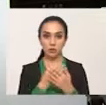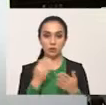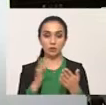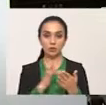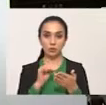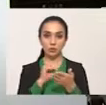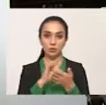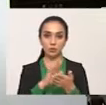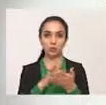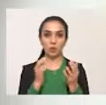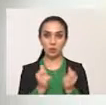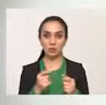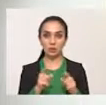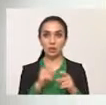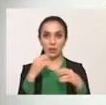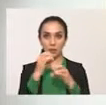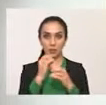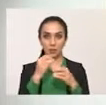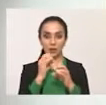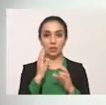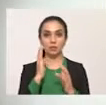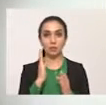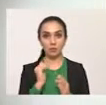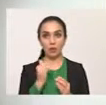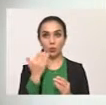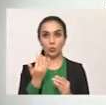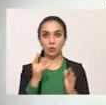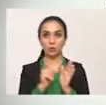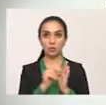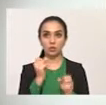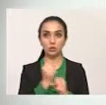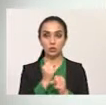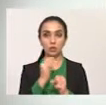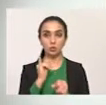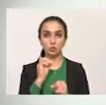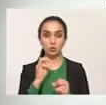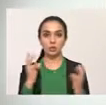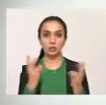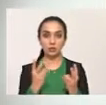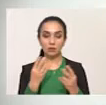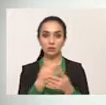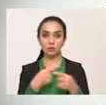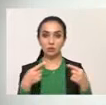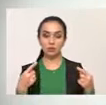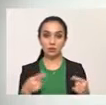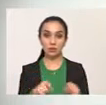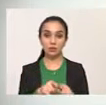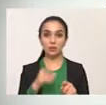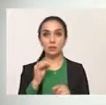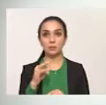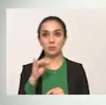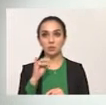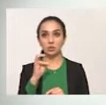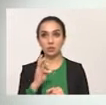daftaringizga yozib oling. Mikroskop va u bilan ishlash uchun zarur jihozlar: